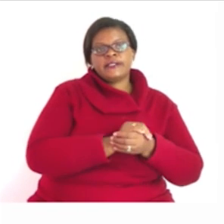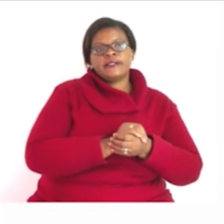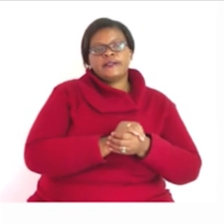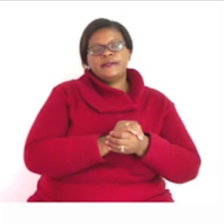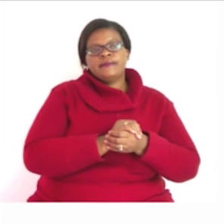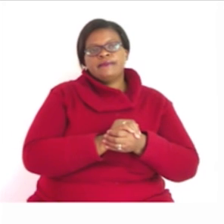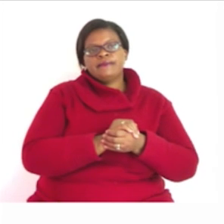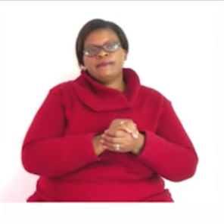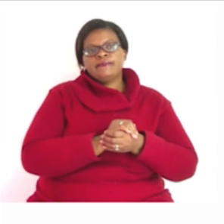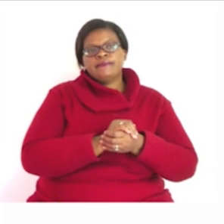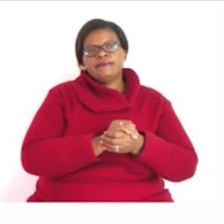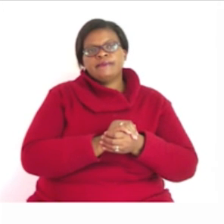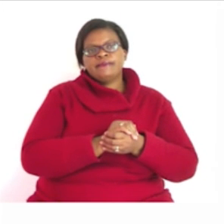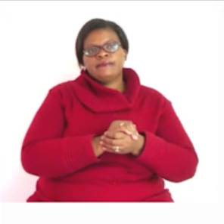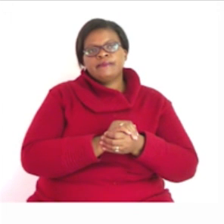number next to 8.